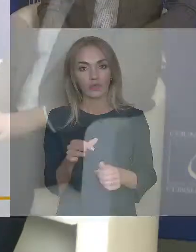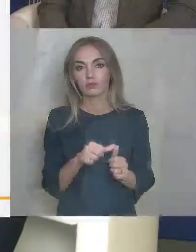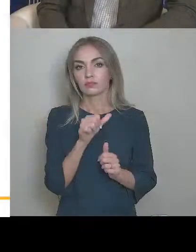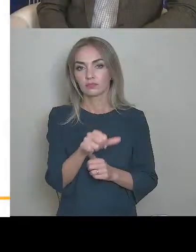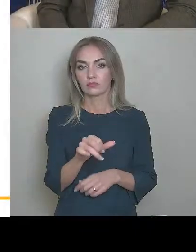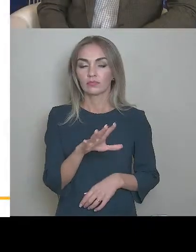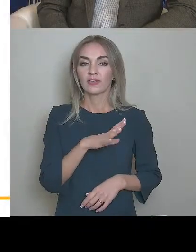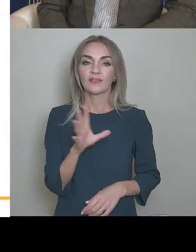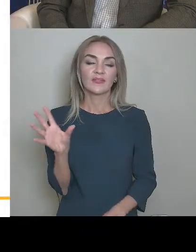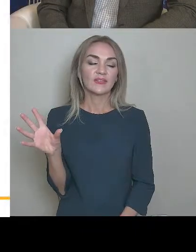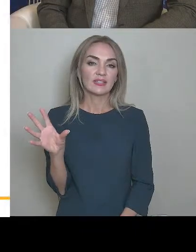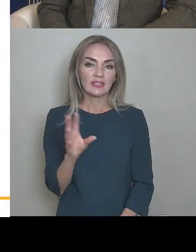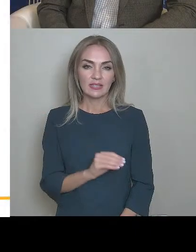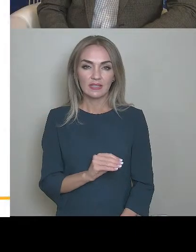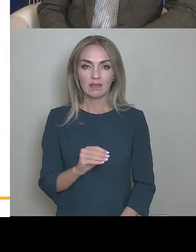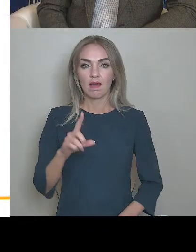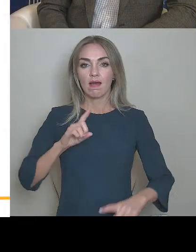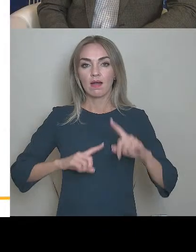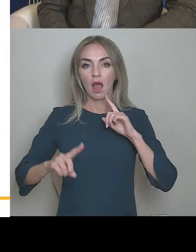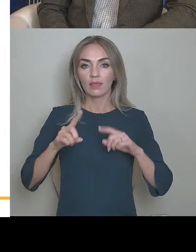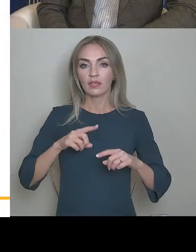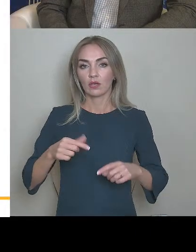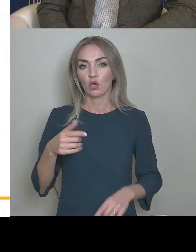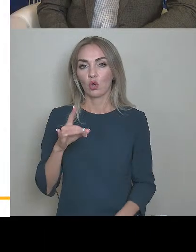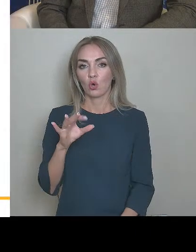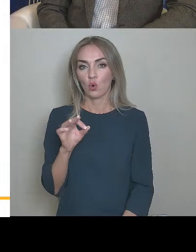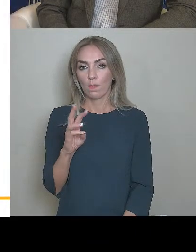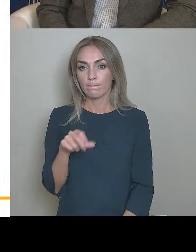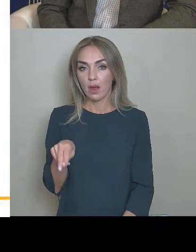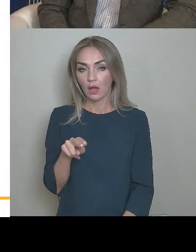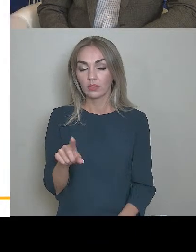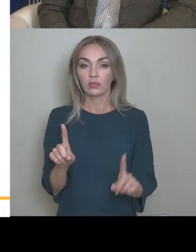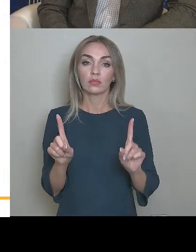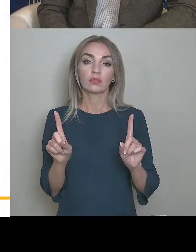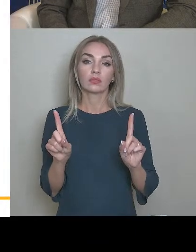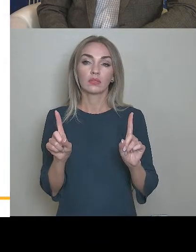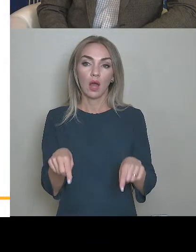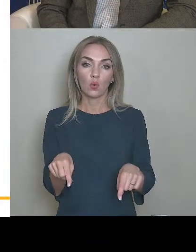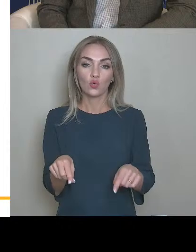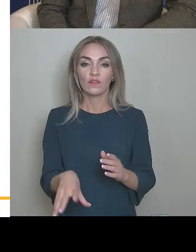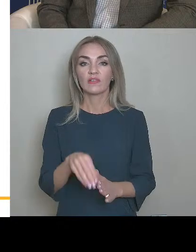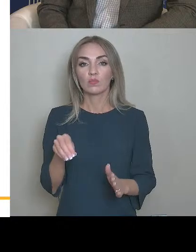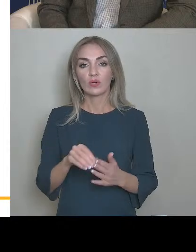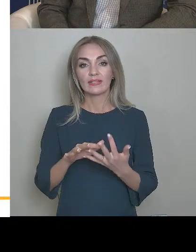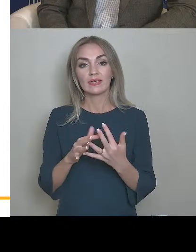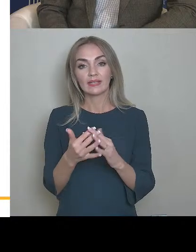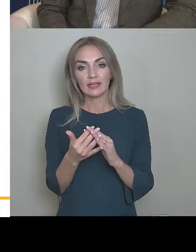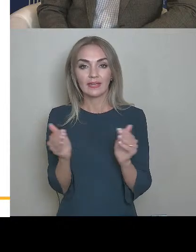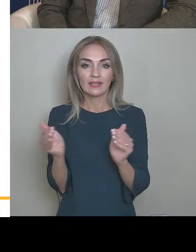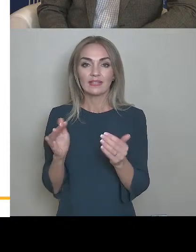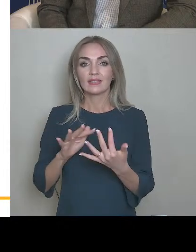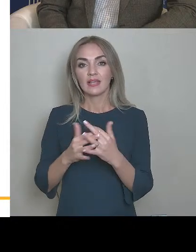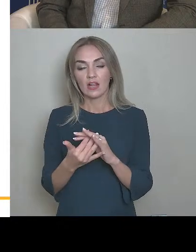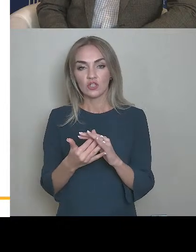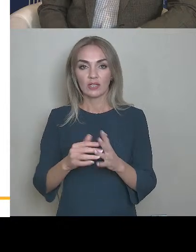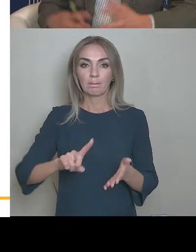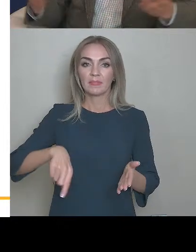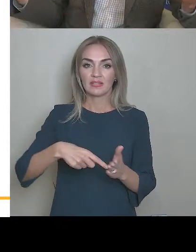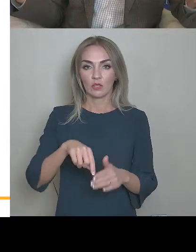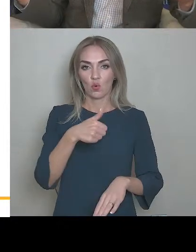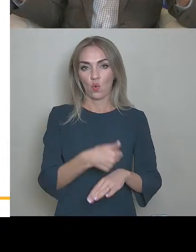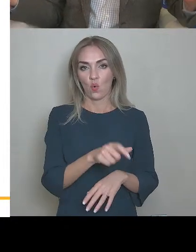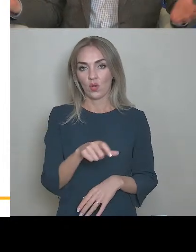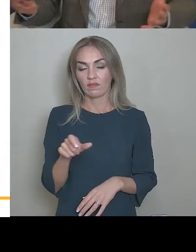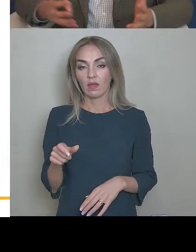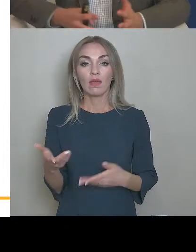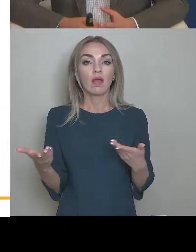didn't cover the Rayon councils and the councils of the communities, and also the elections